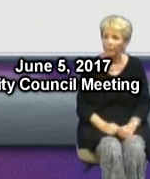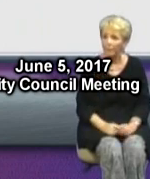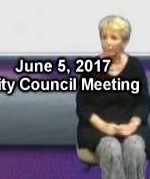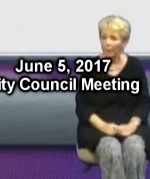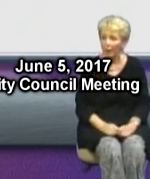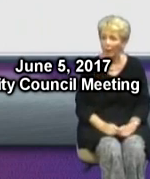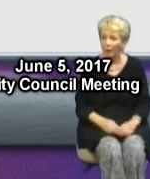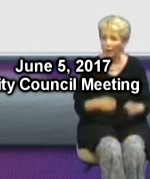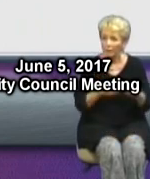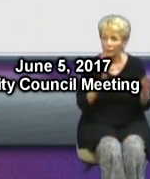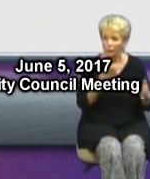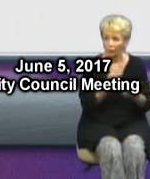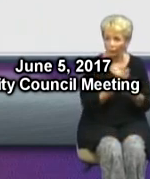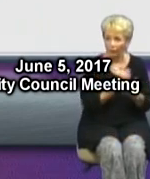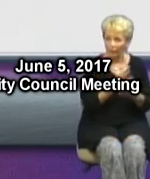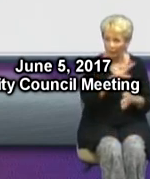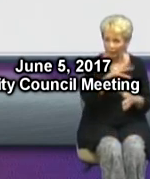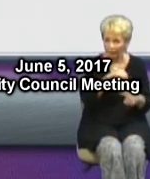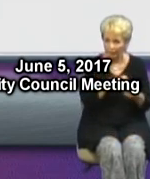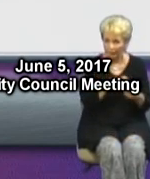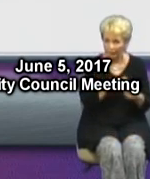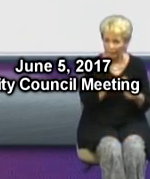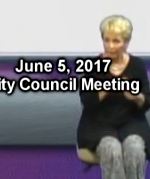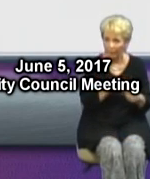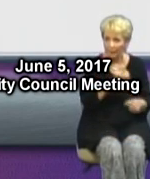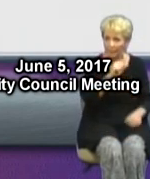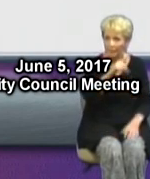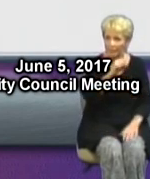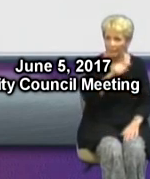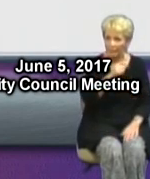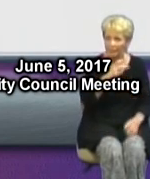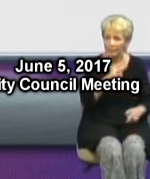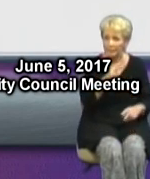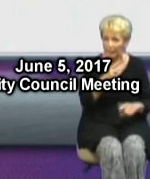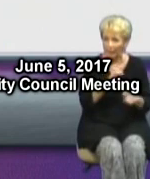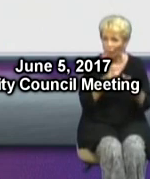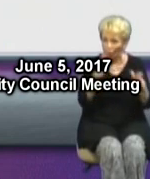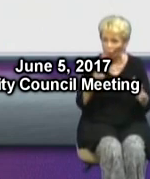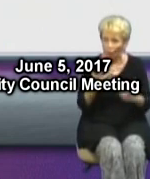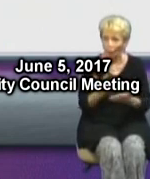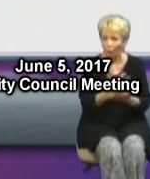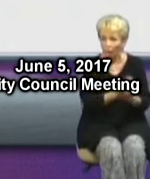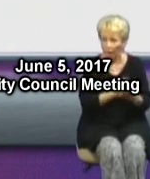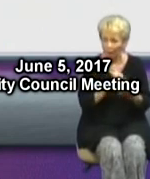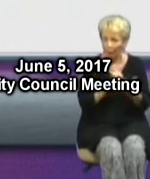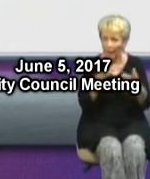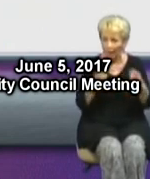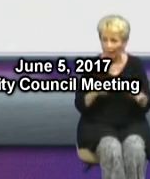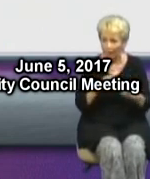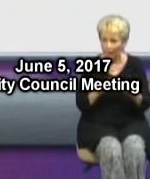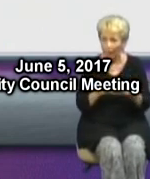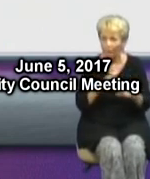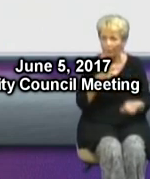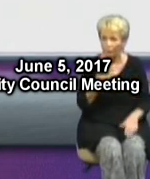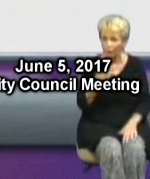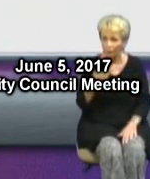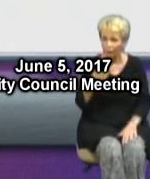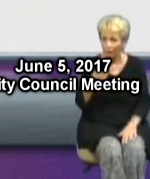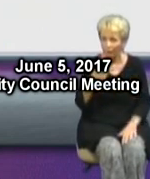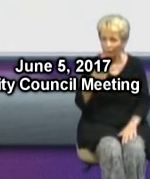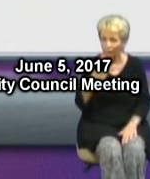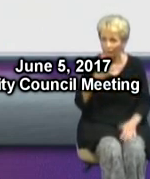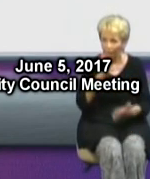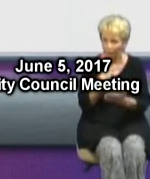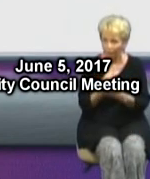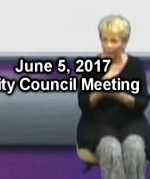The general fund includes sales tax, and that is the second largest revenue that happens in the general fund. And